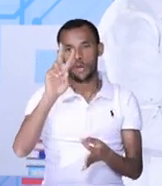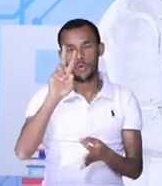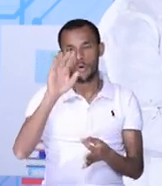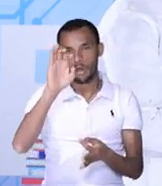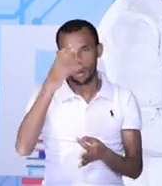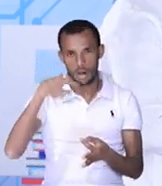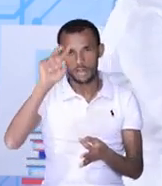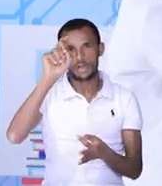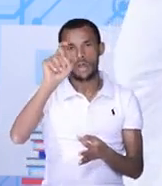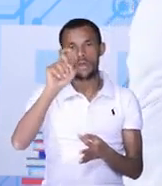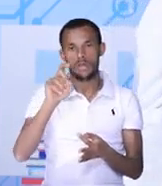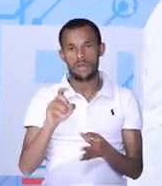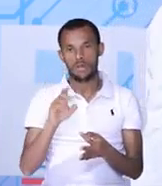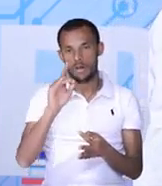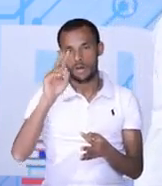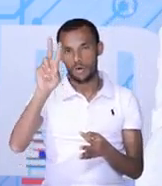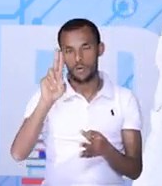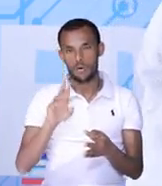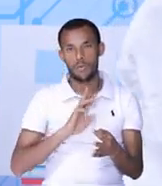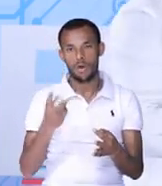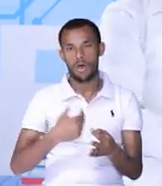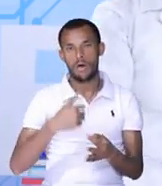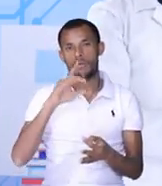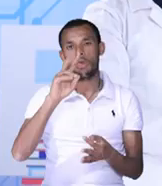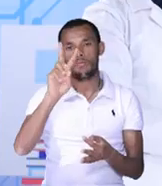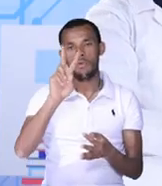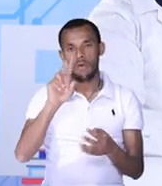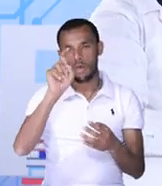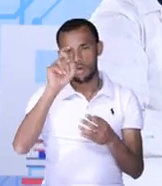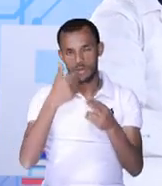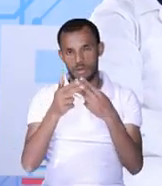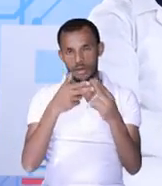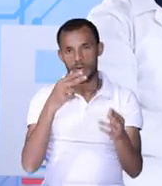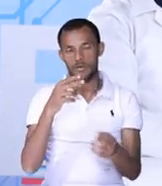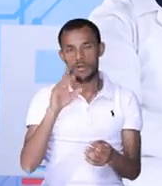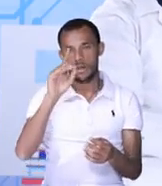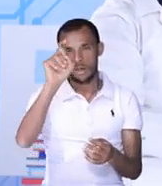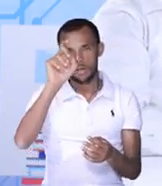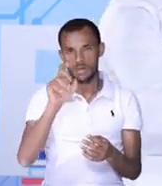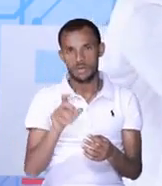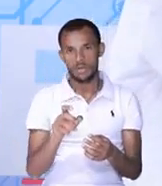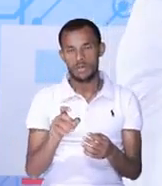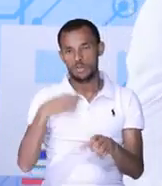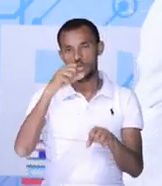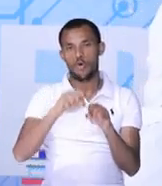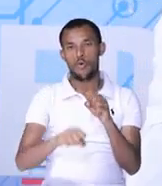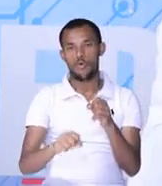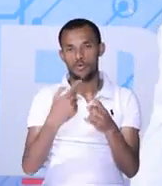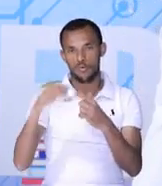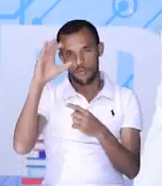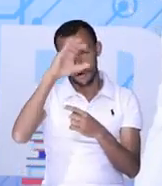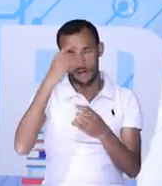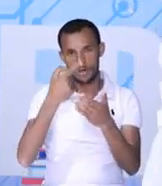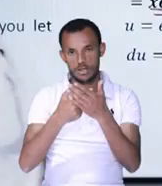x itself. We have dv here x times dx. So to find